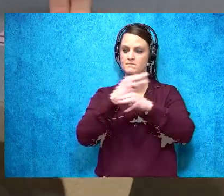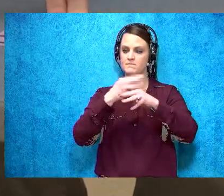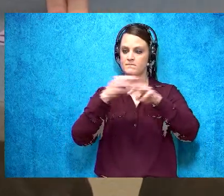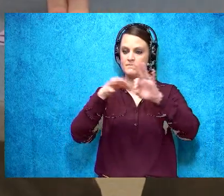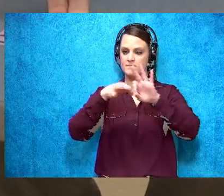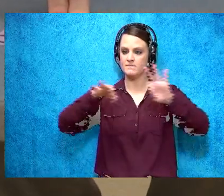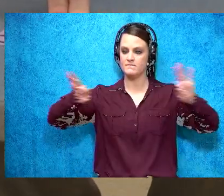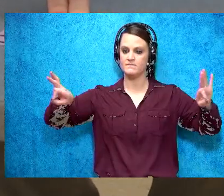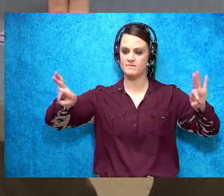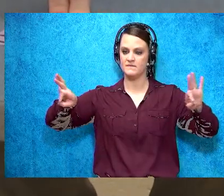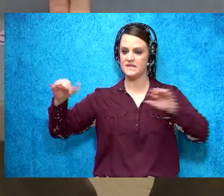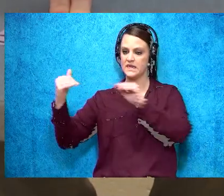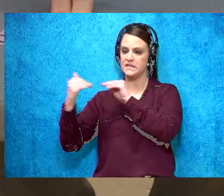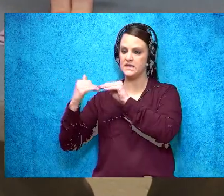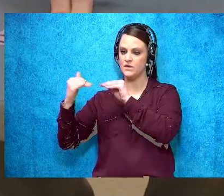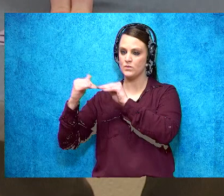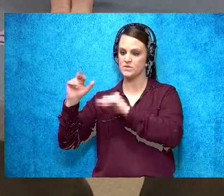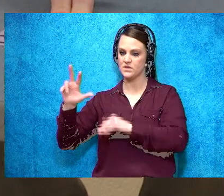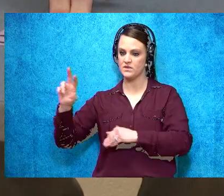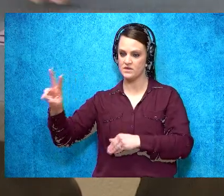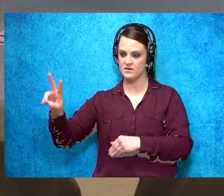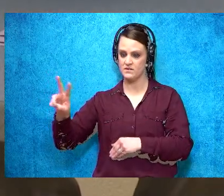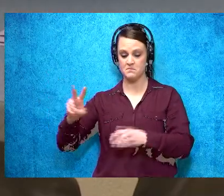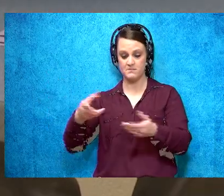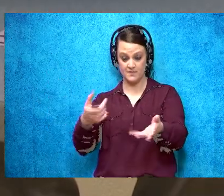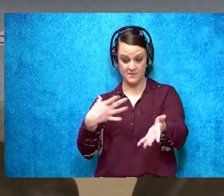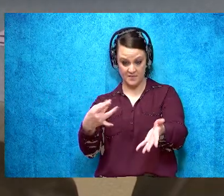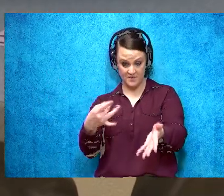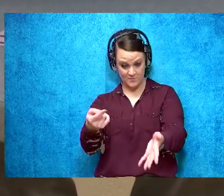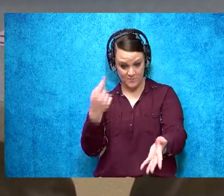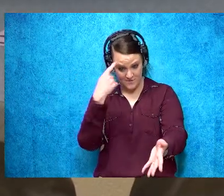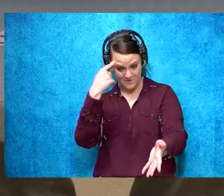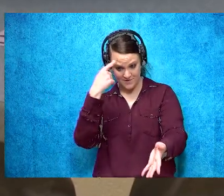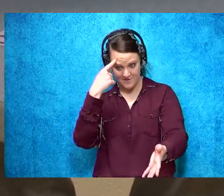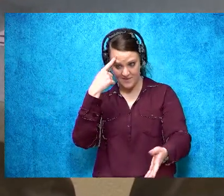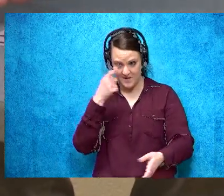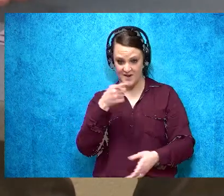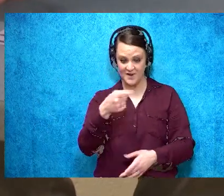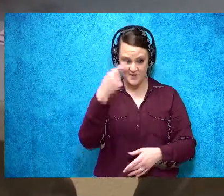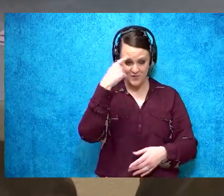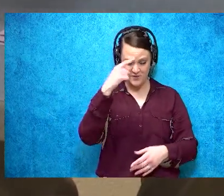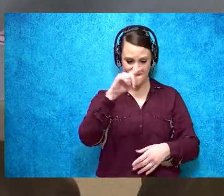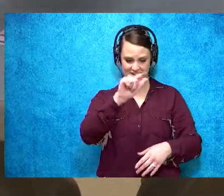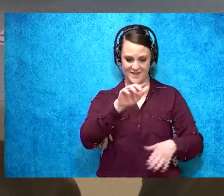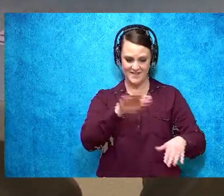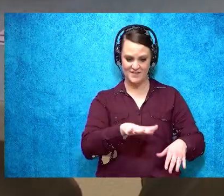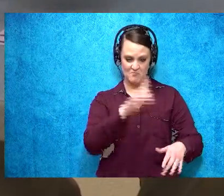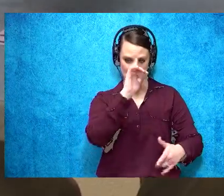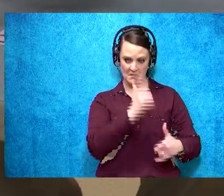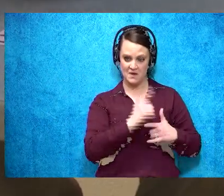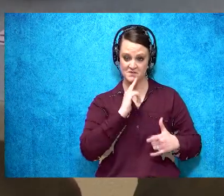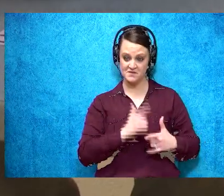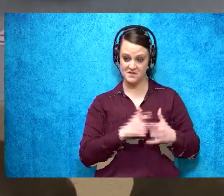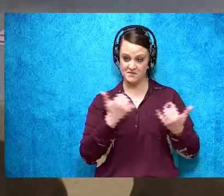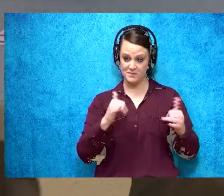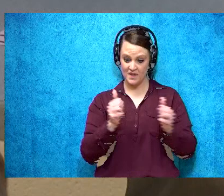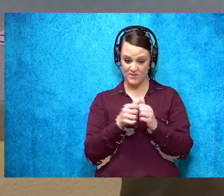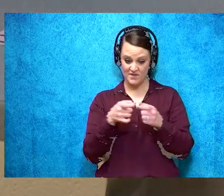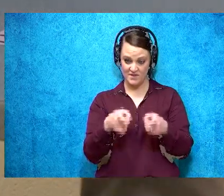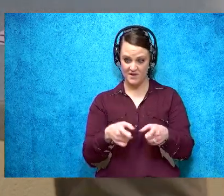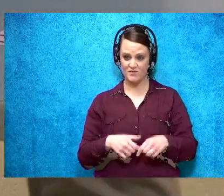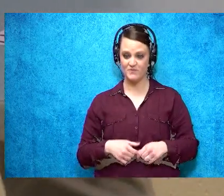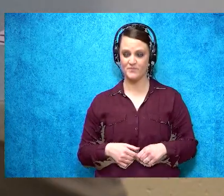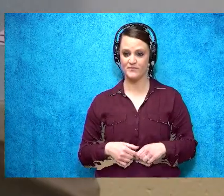equal 32. What do you think? Could you get your little brothers and sisters to do this? Just